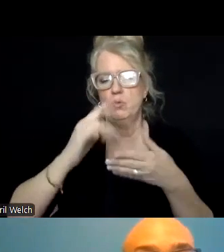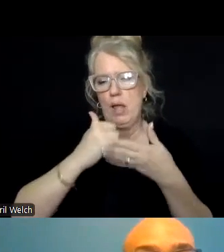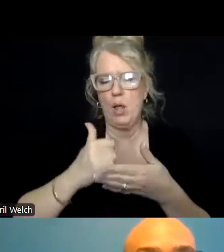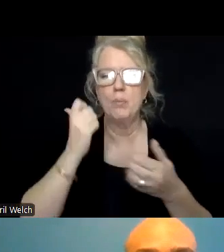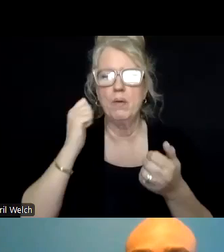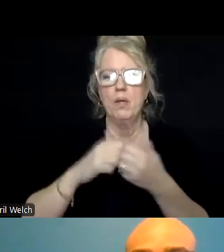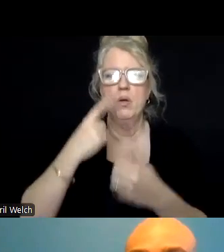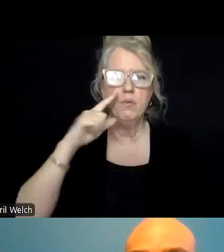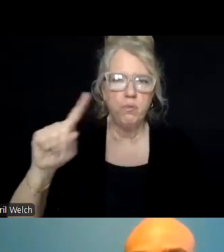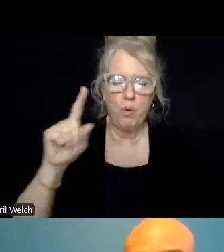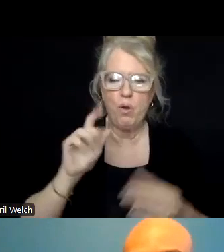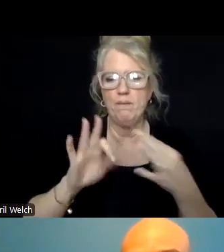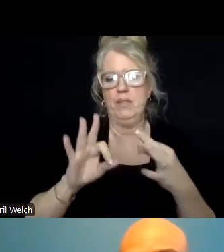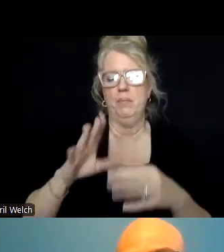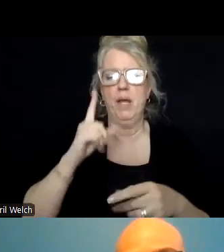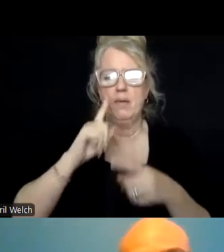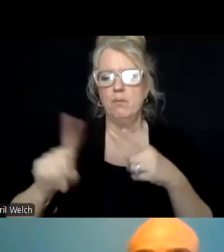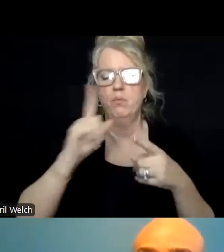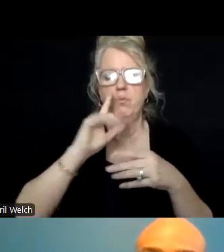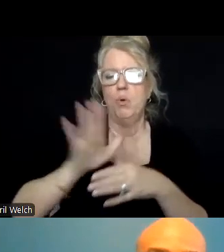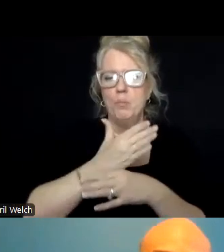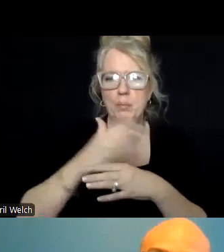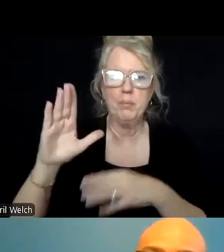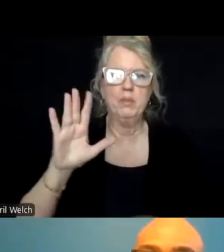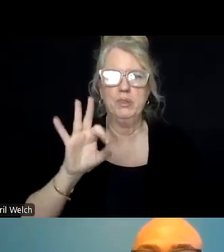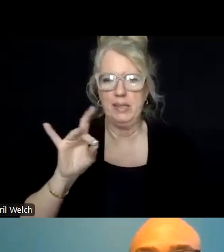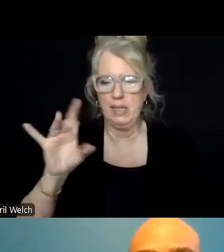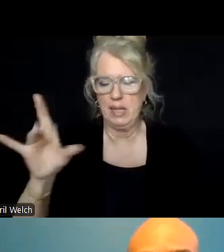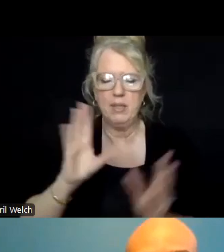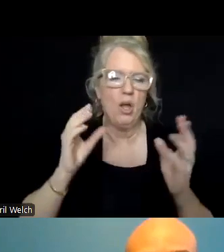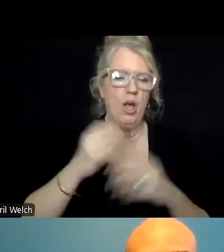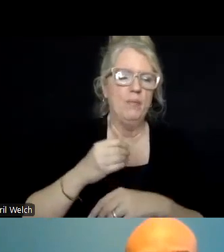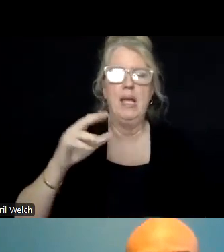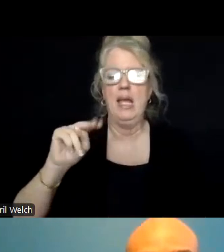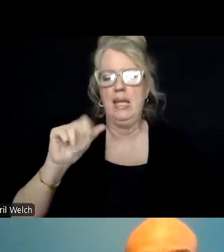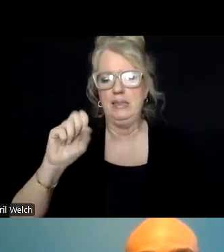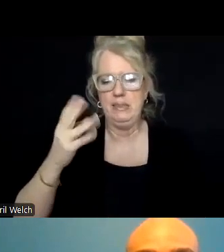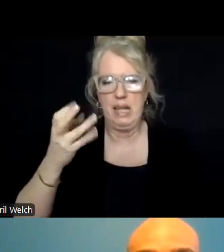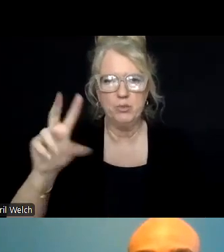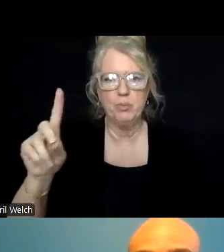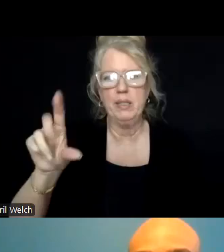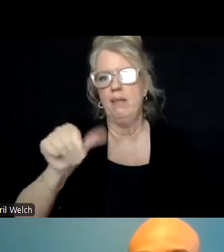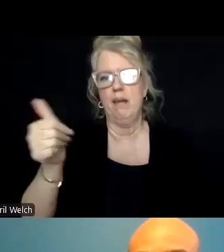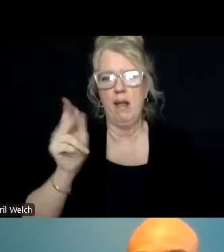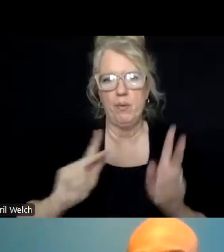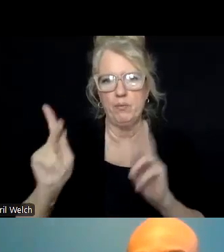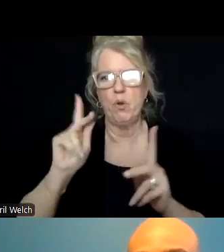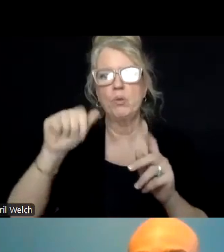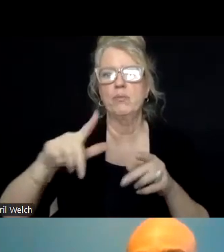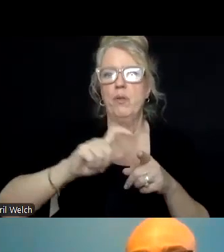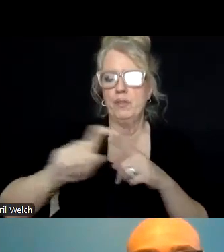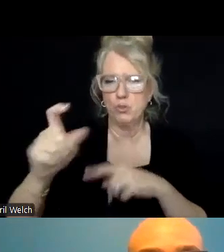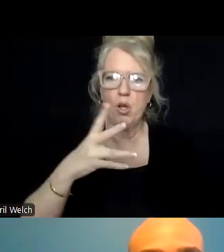for feedback, and just grateful for our partnerships with the 988 office and also with NASHBID and other folks on this call. So with